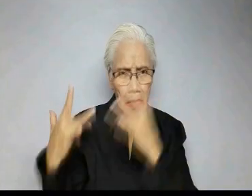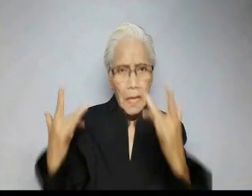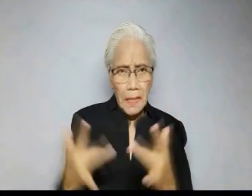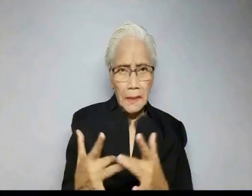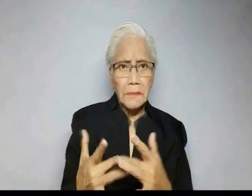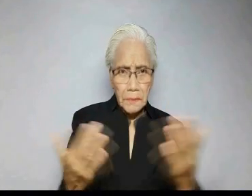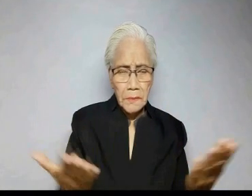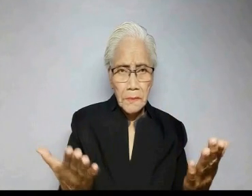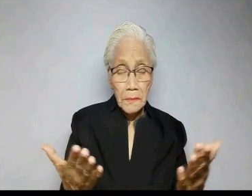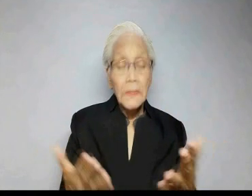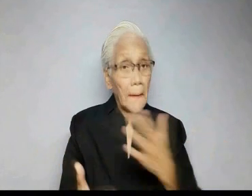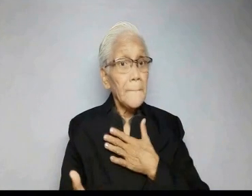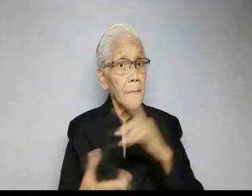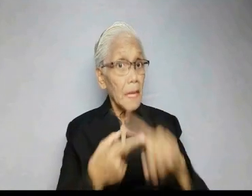also.